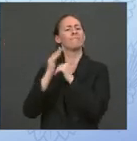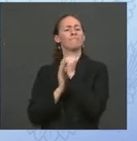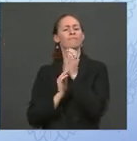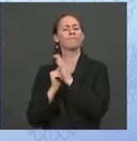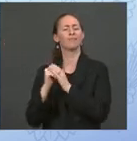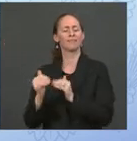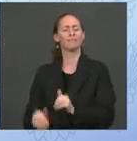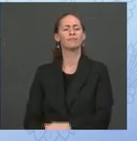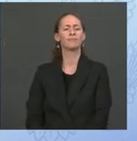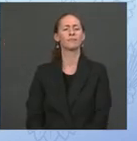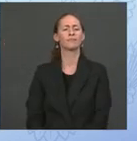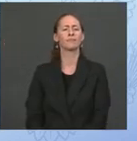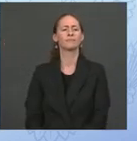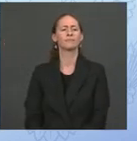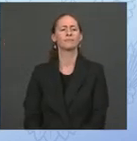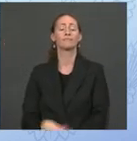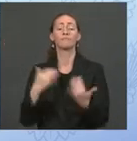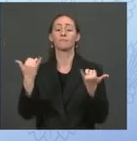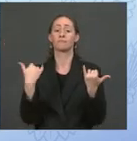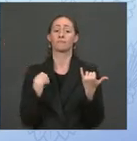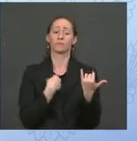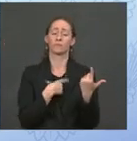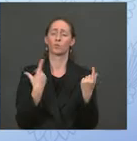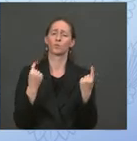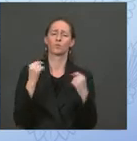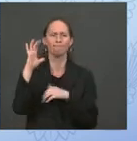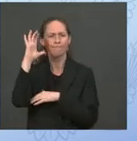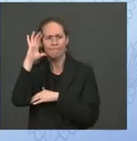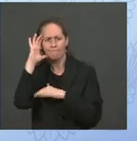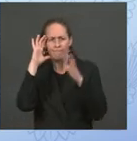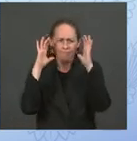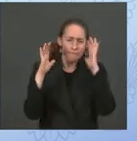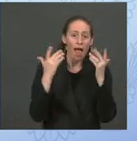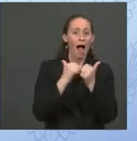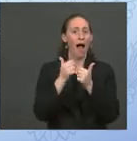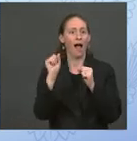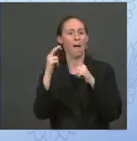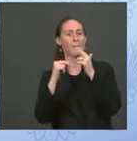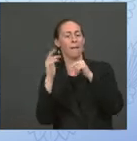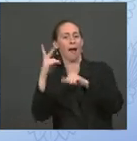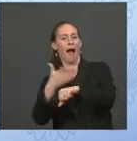All we have to do is listen and act, and we're going to build back better. That's for sure.